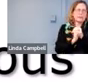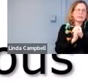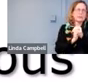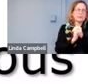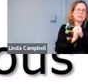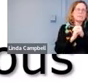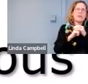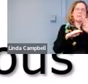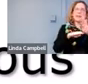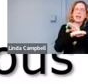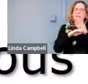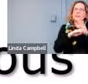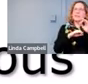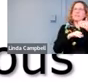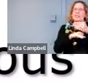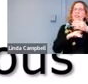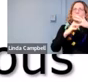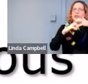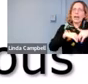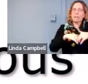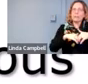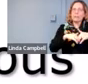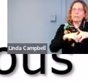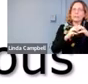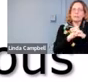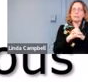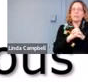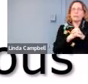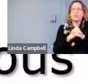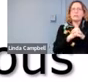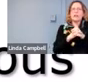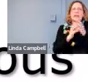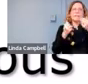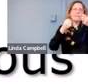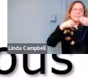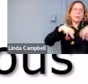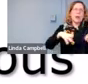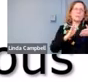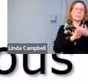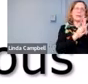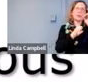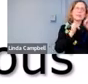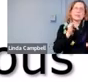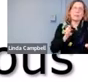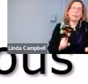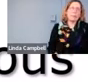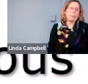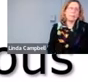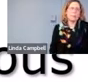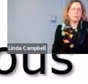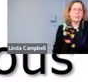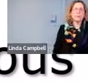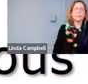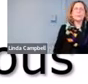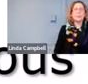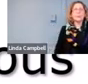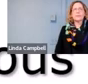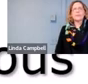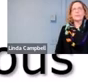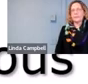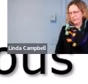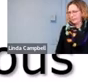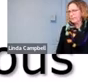waterways and drains and pipes are more clogged, fishing collapse, food webs have become more